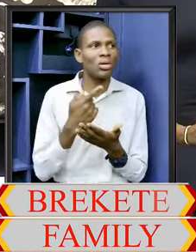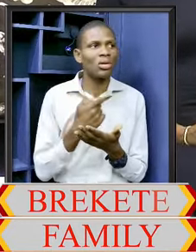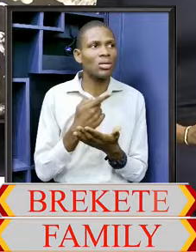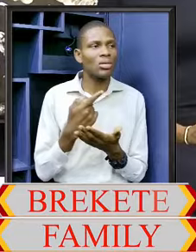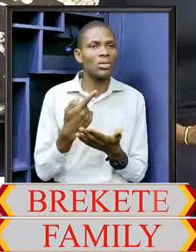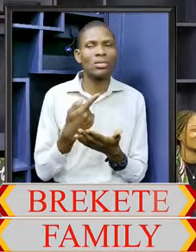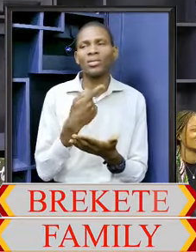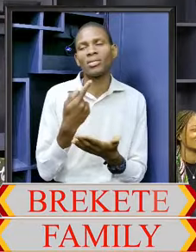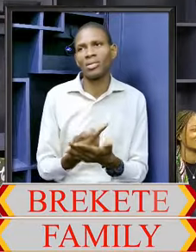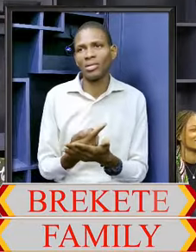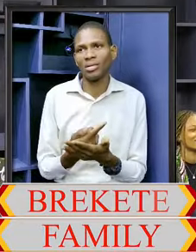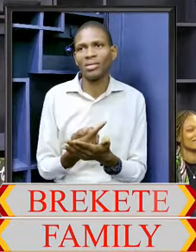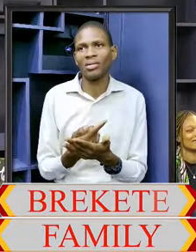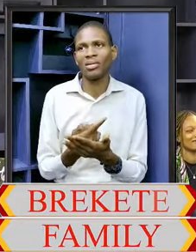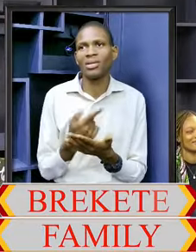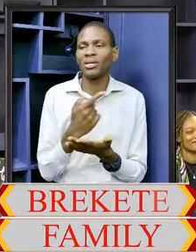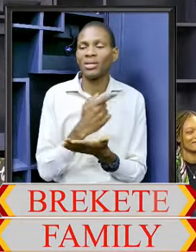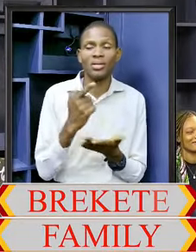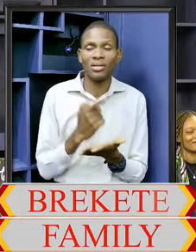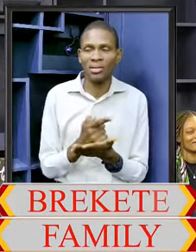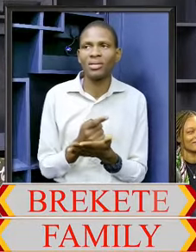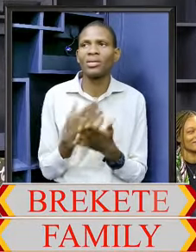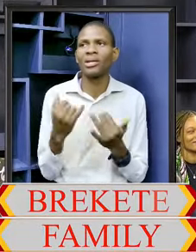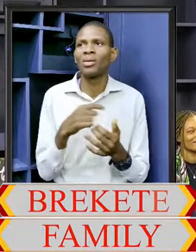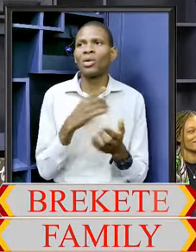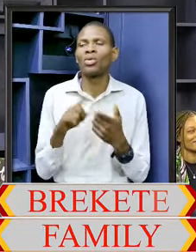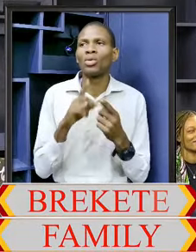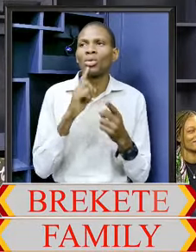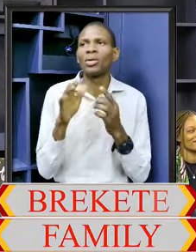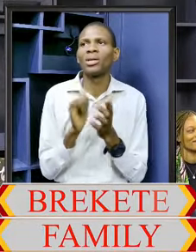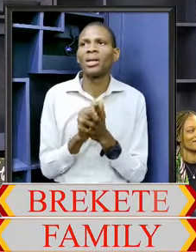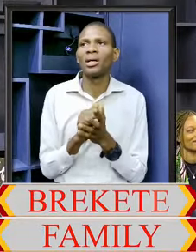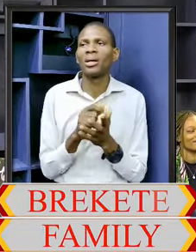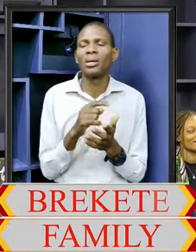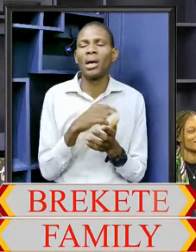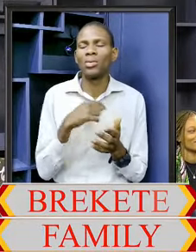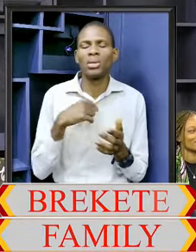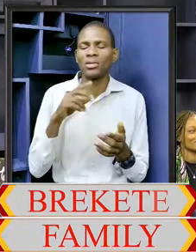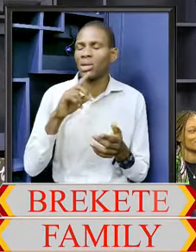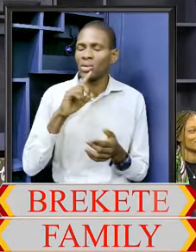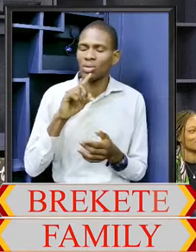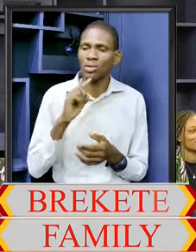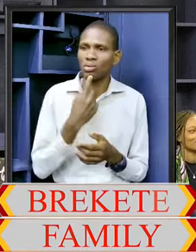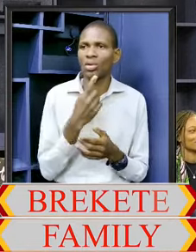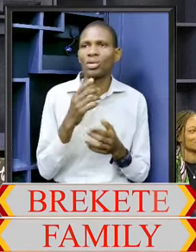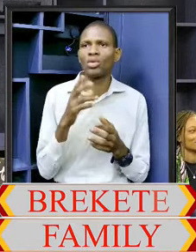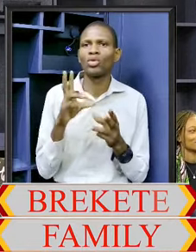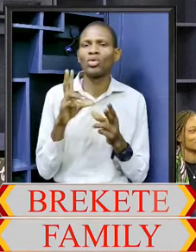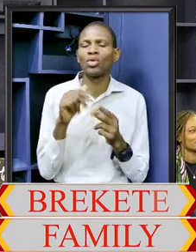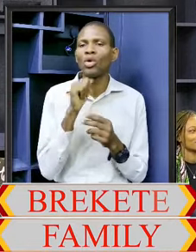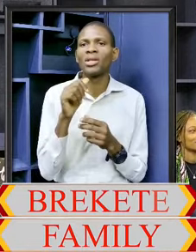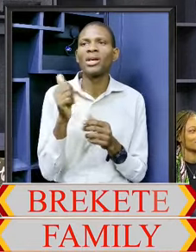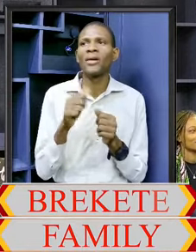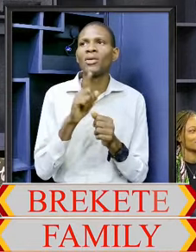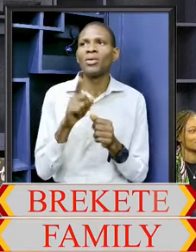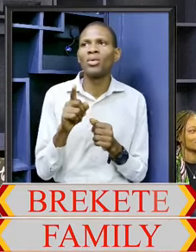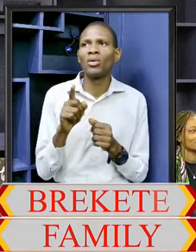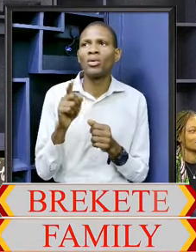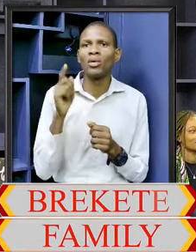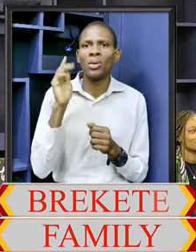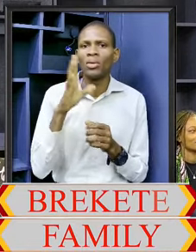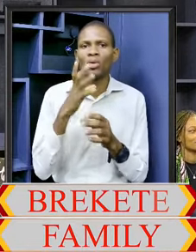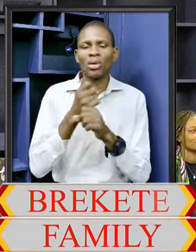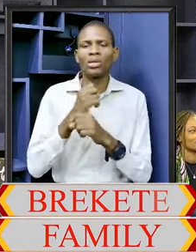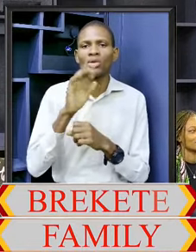now graduate, they be. Now, we want talk, say, and we mean them. Say, no be everybody go to collect your